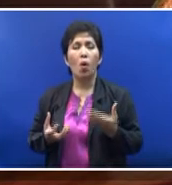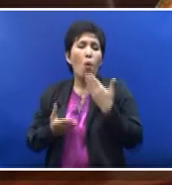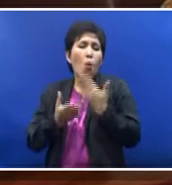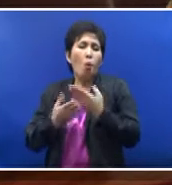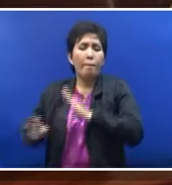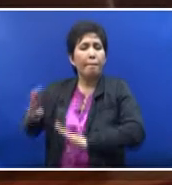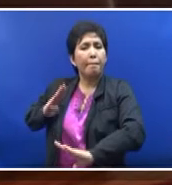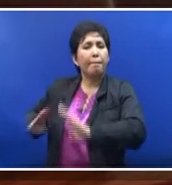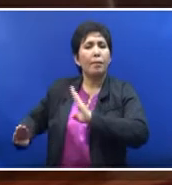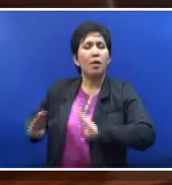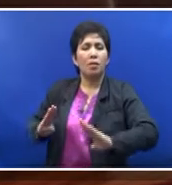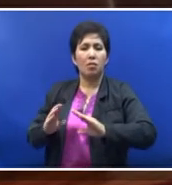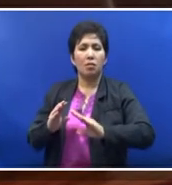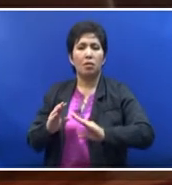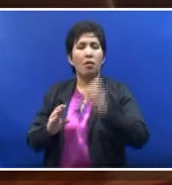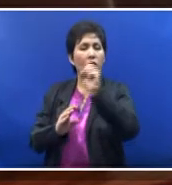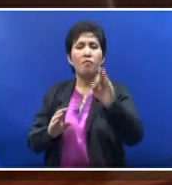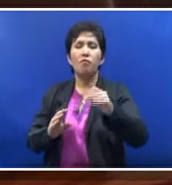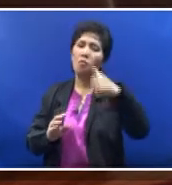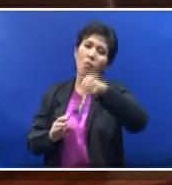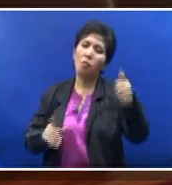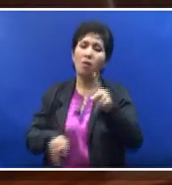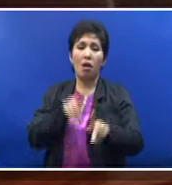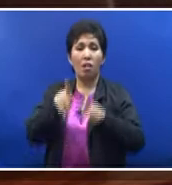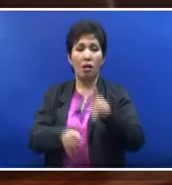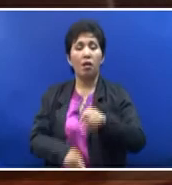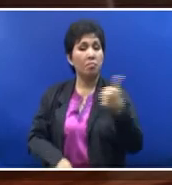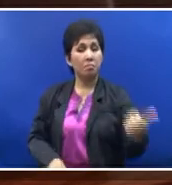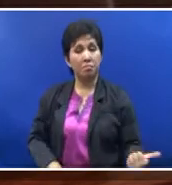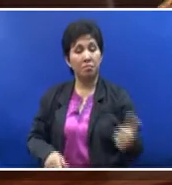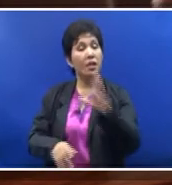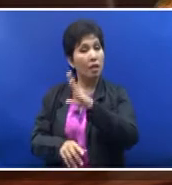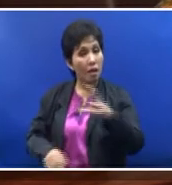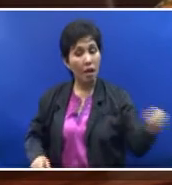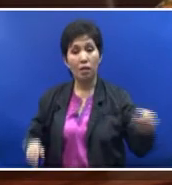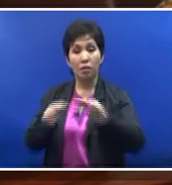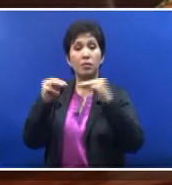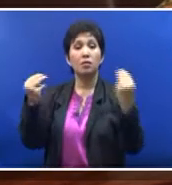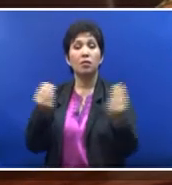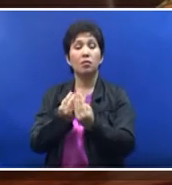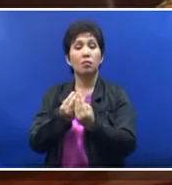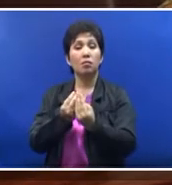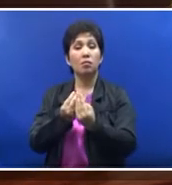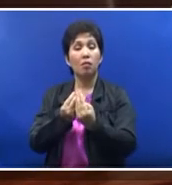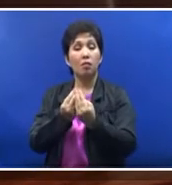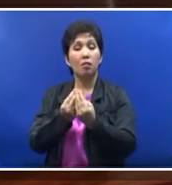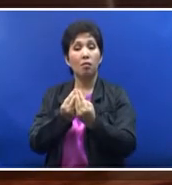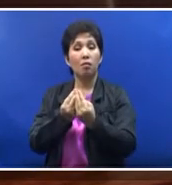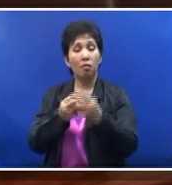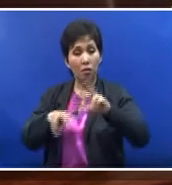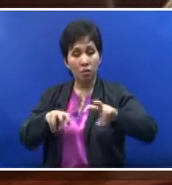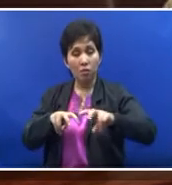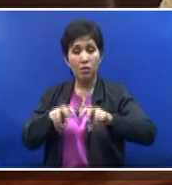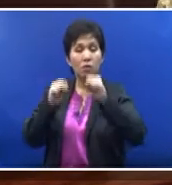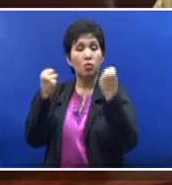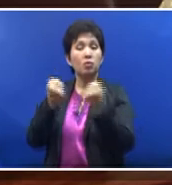the presence of other people. Okay? And society here refers to a social